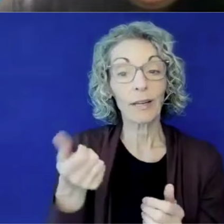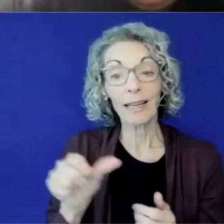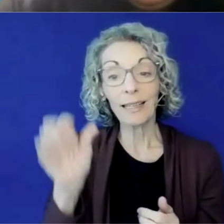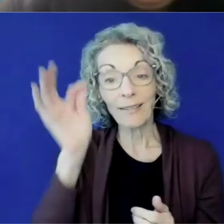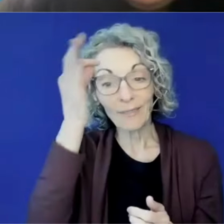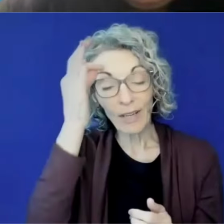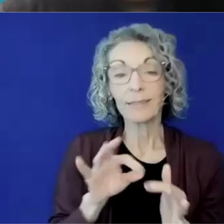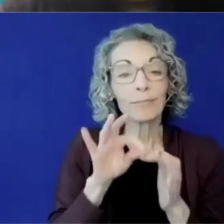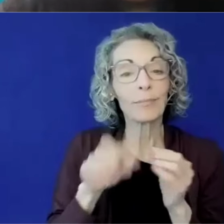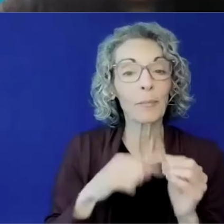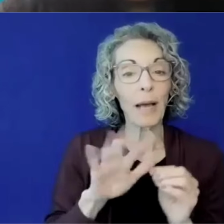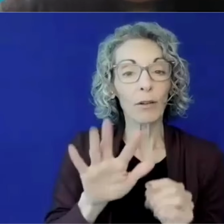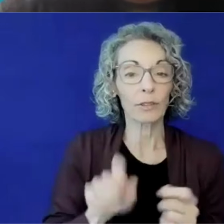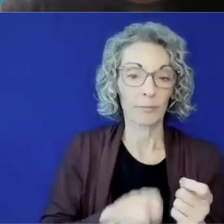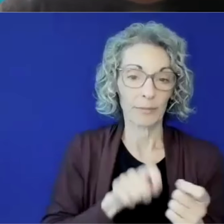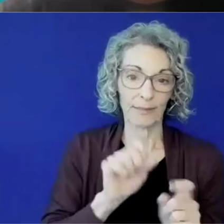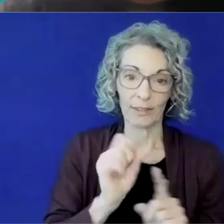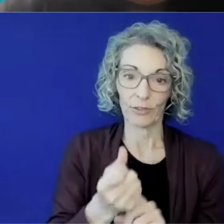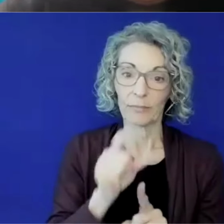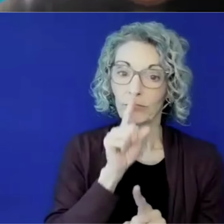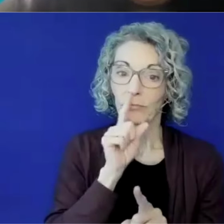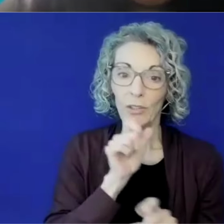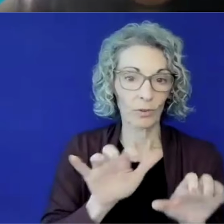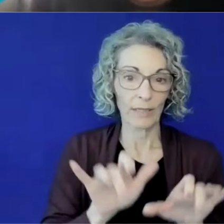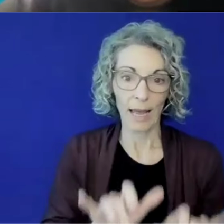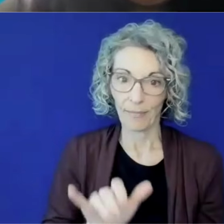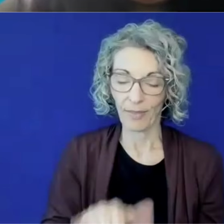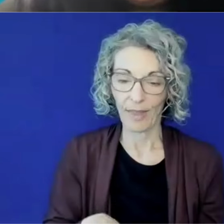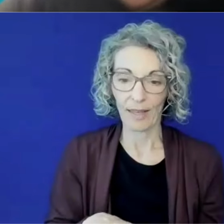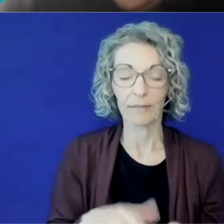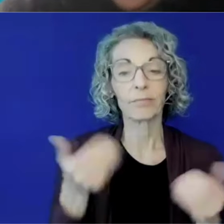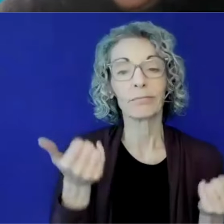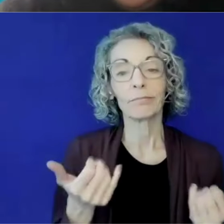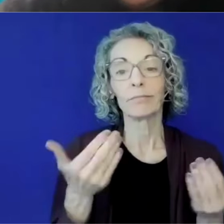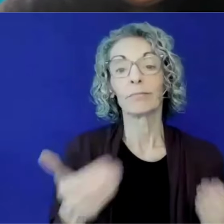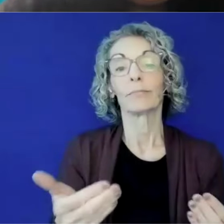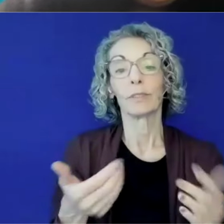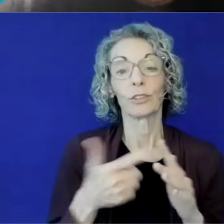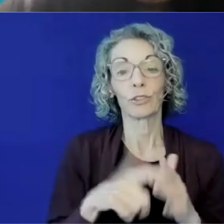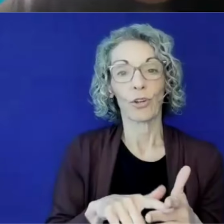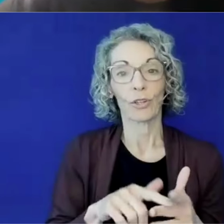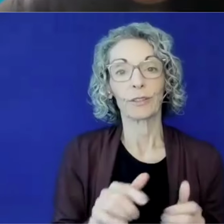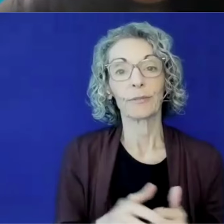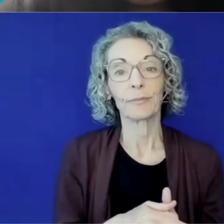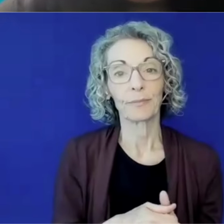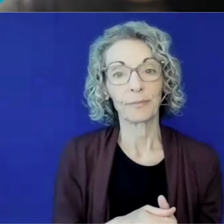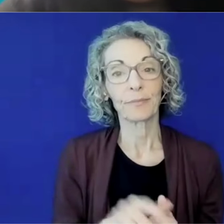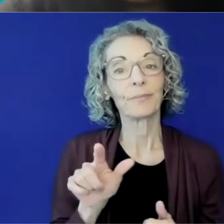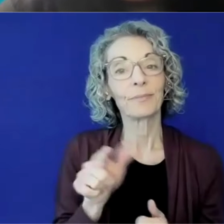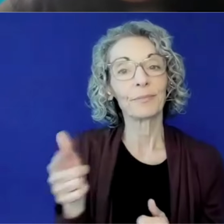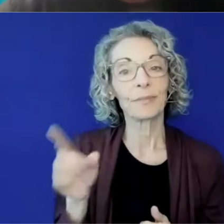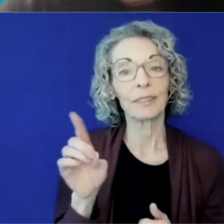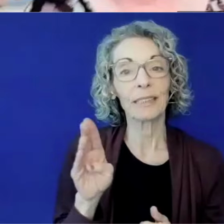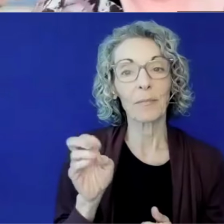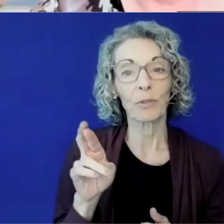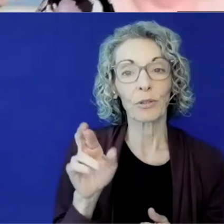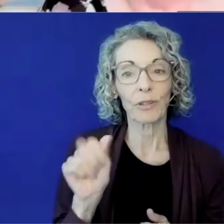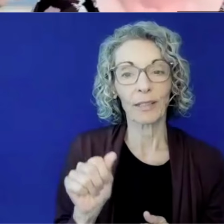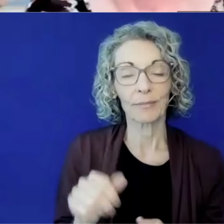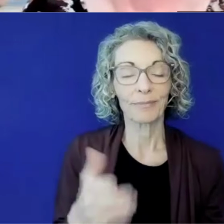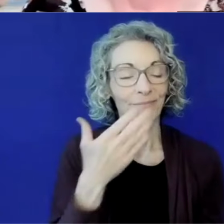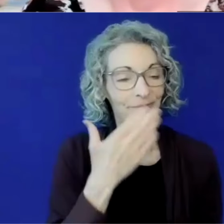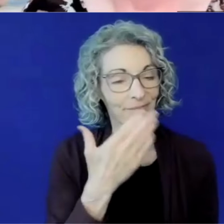agency. You can find, thank you. And let's get started. So with that in mind, Debora, you can take it away. Thank